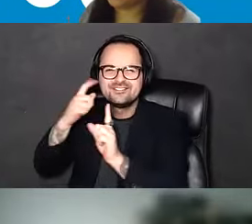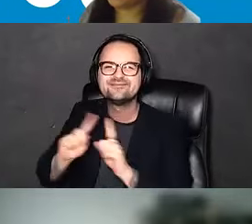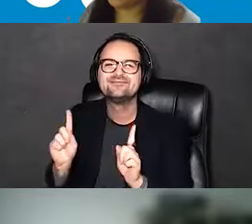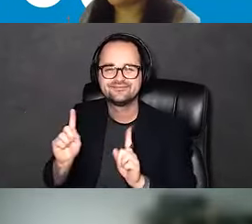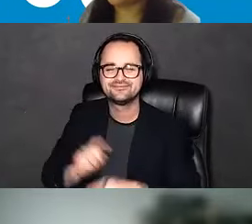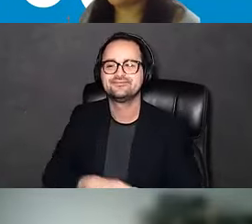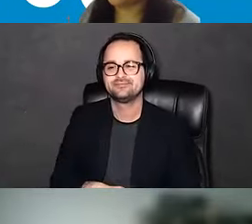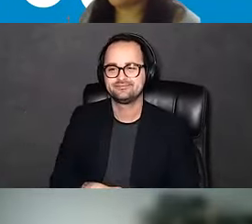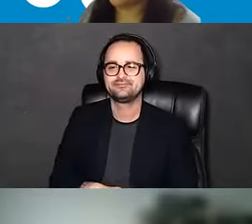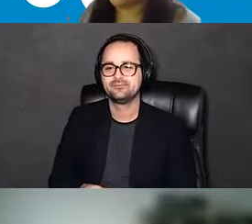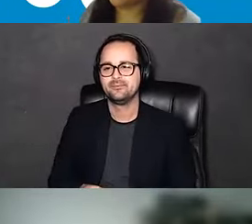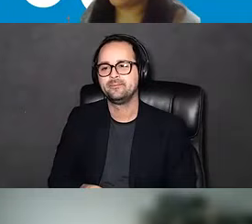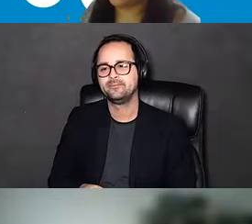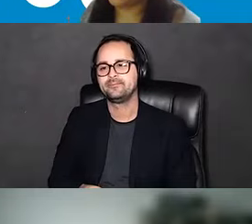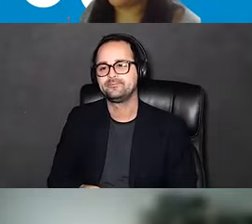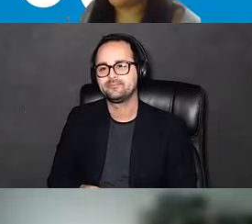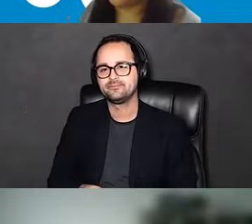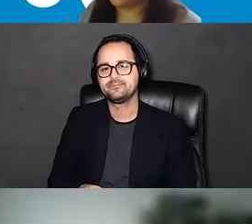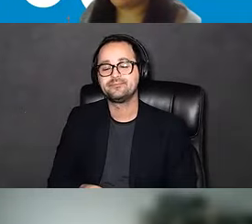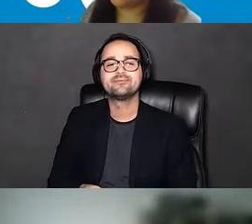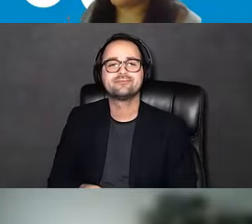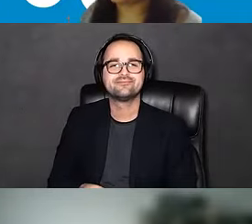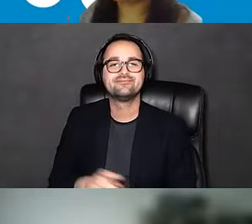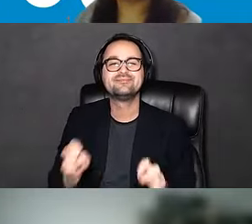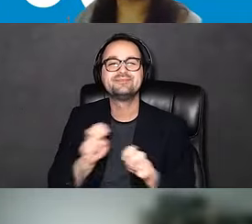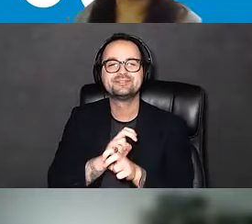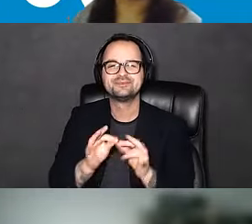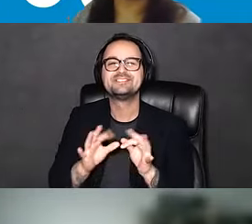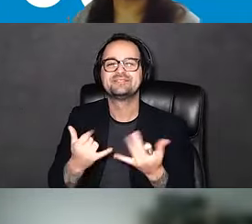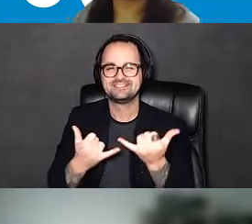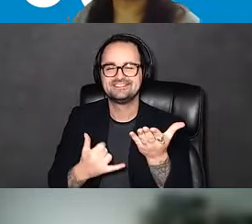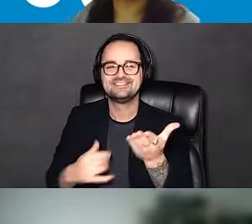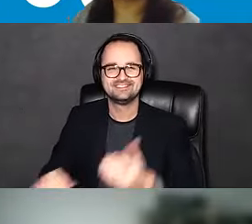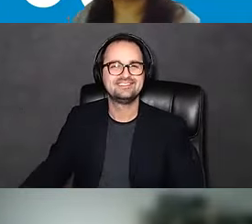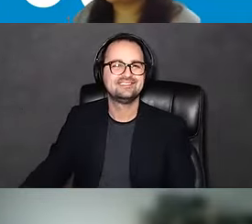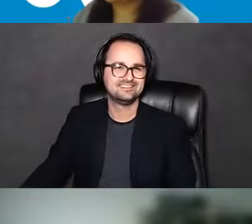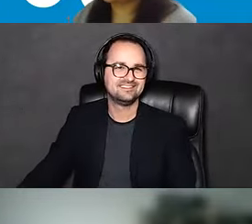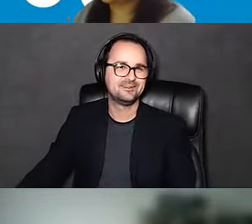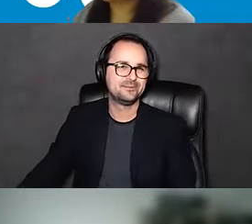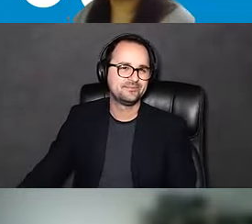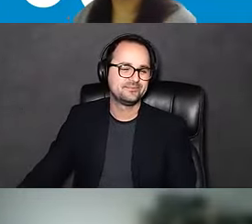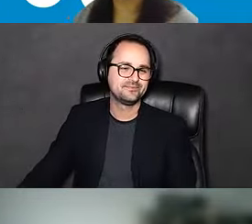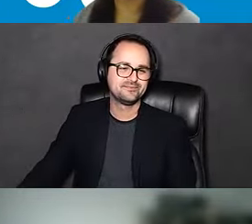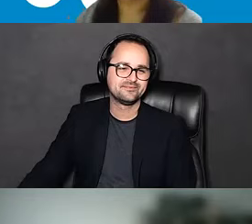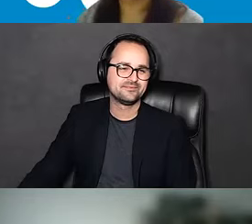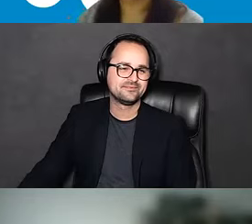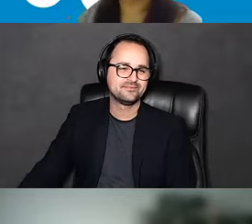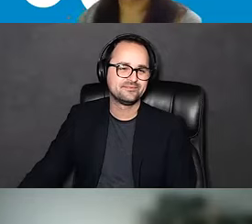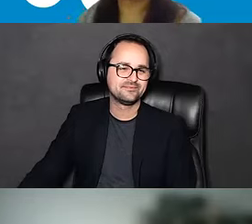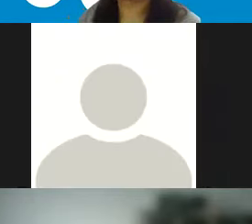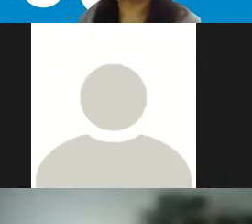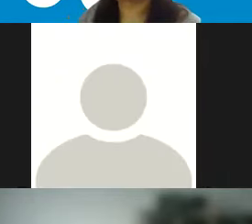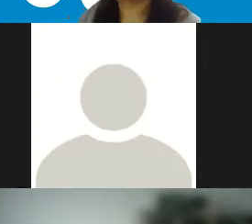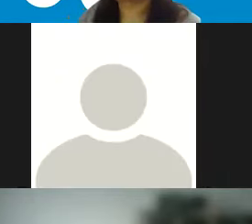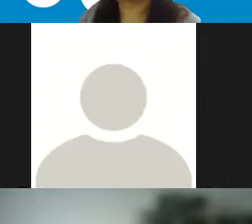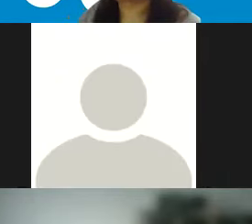there. So I saw some of the questions are getting answered about having the recording available, and yeah, I hope that having the recording available